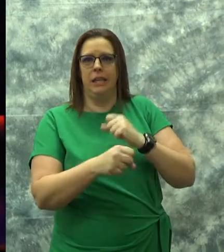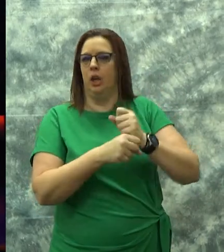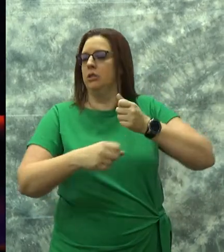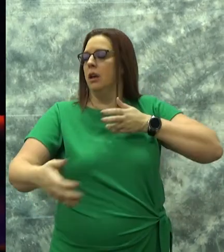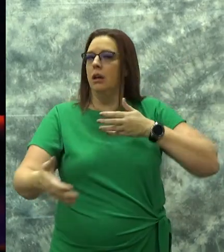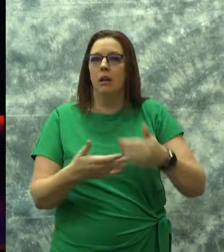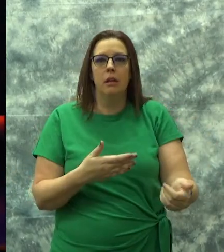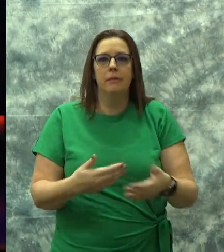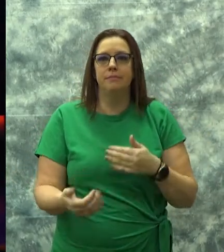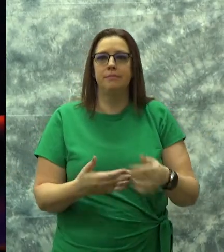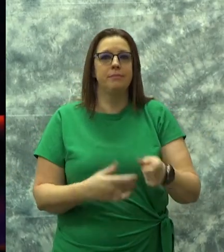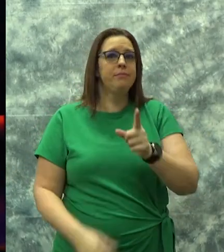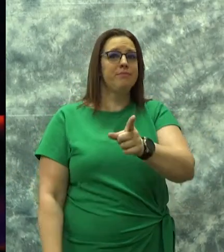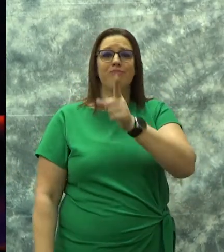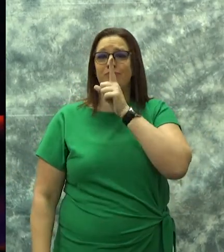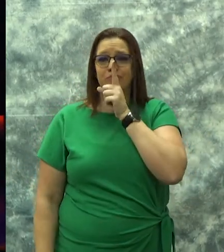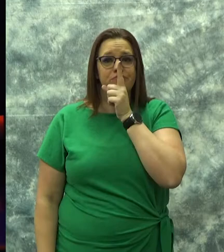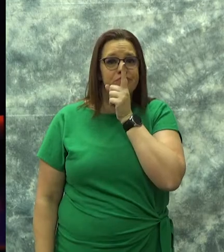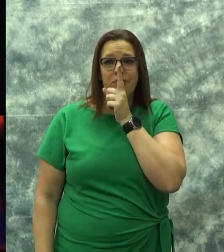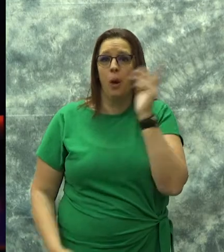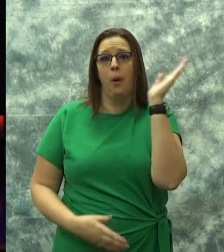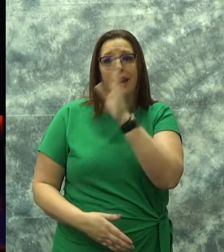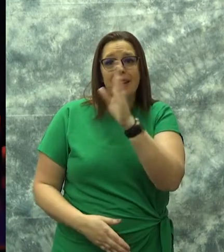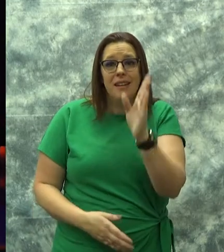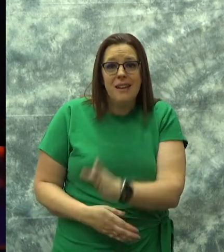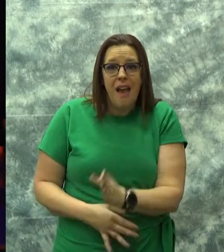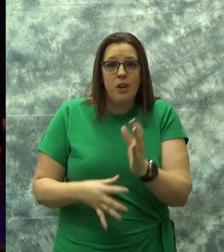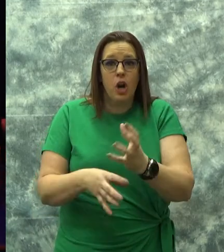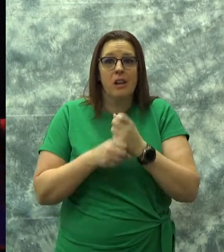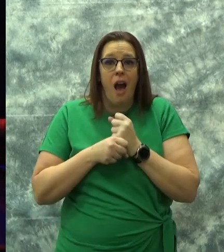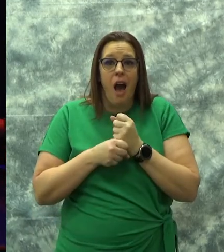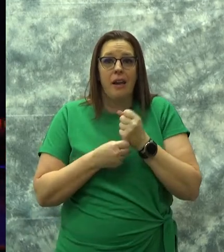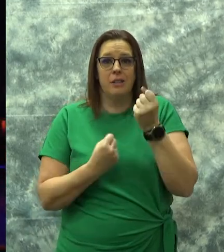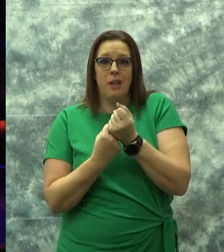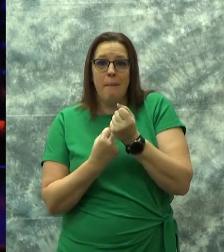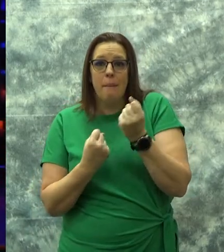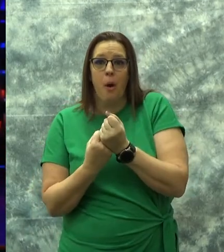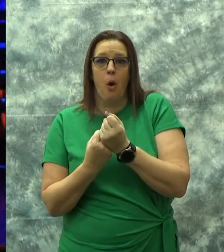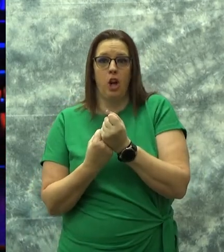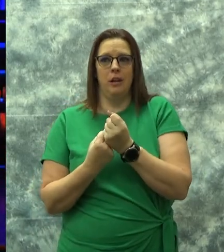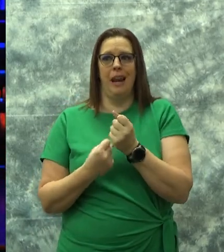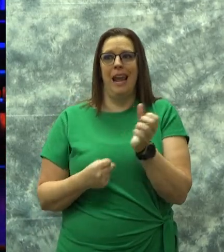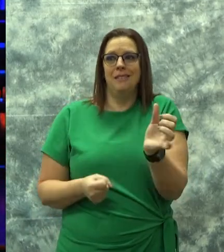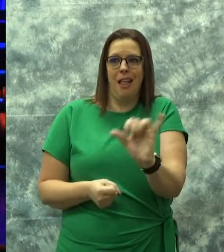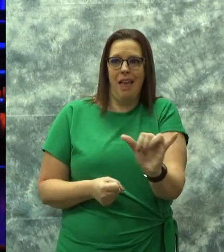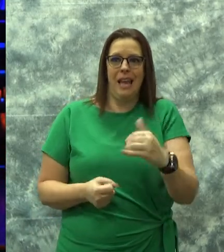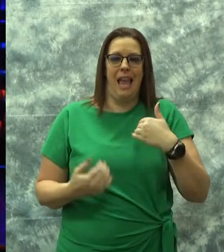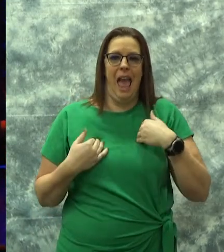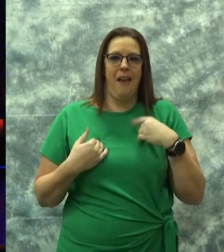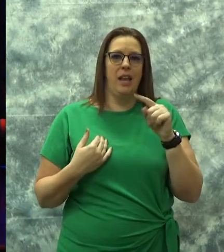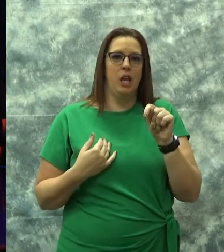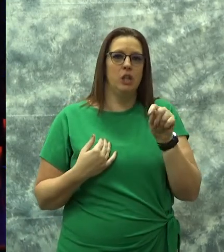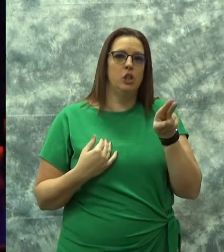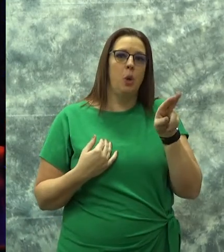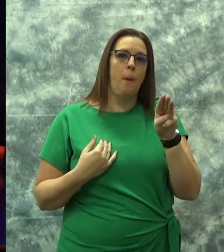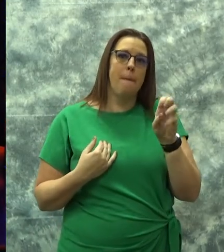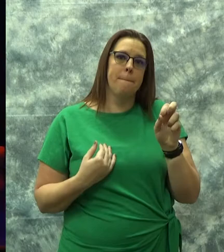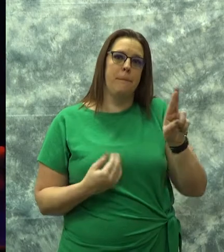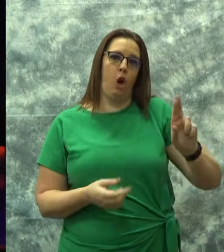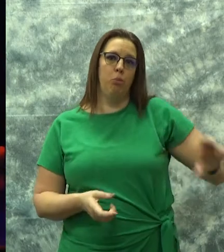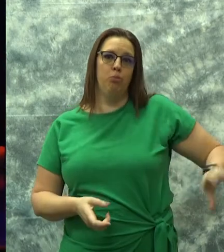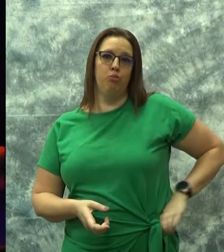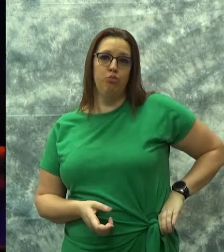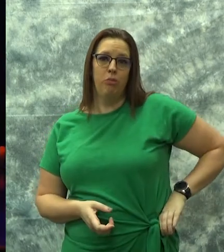5 years that we haven't ever spoken of and we've never went and got support, it's like having a tumor in